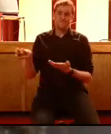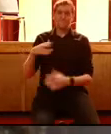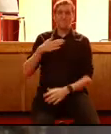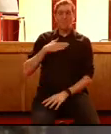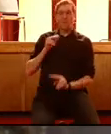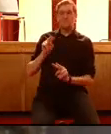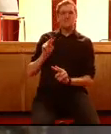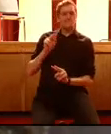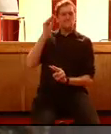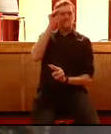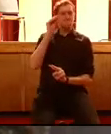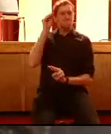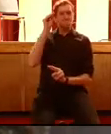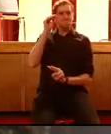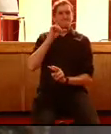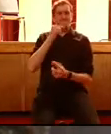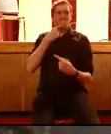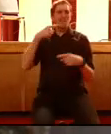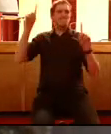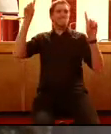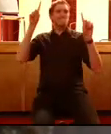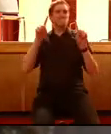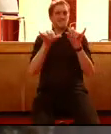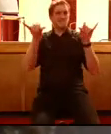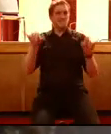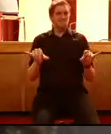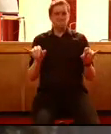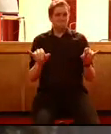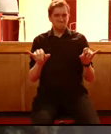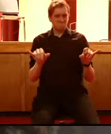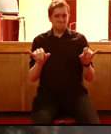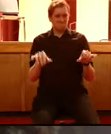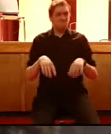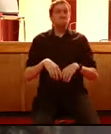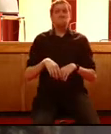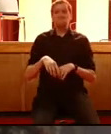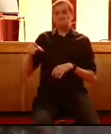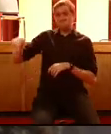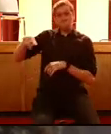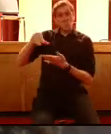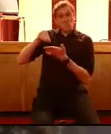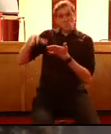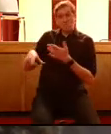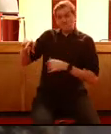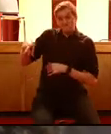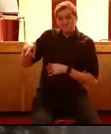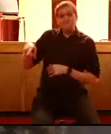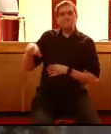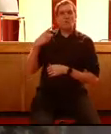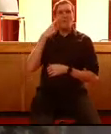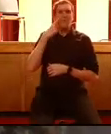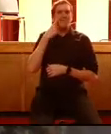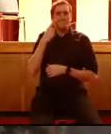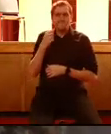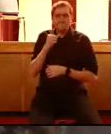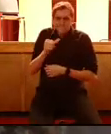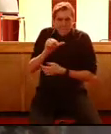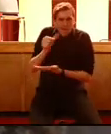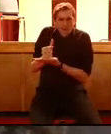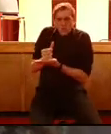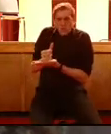is not a successful school system. Those students, if you